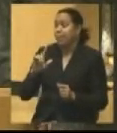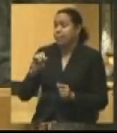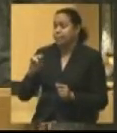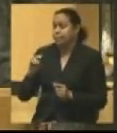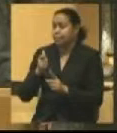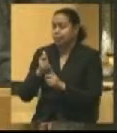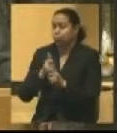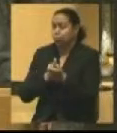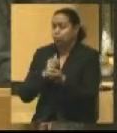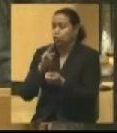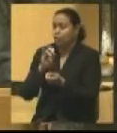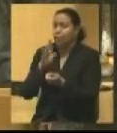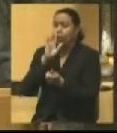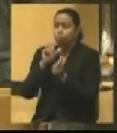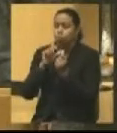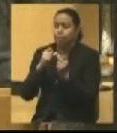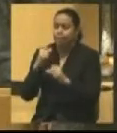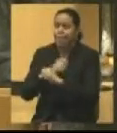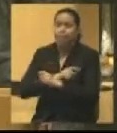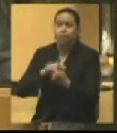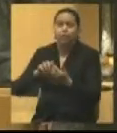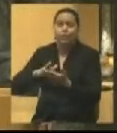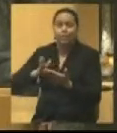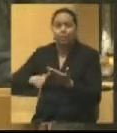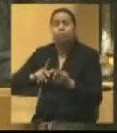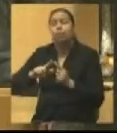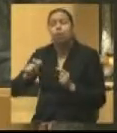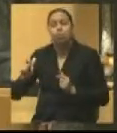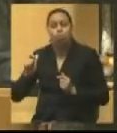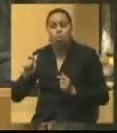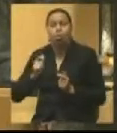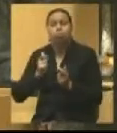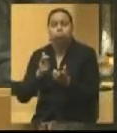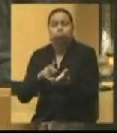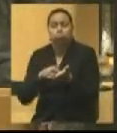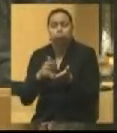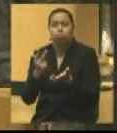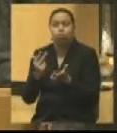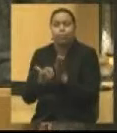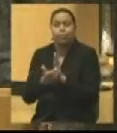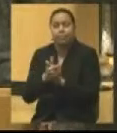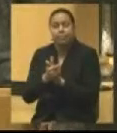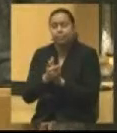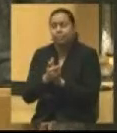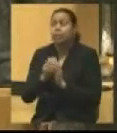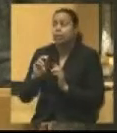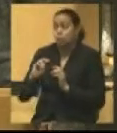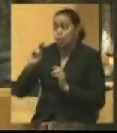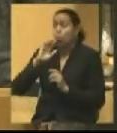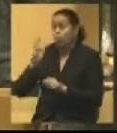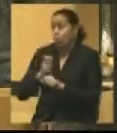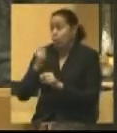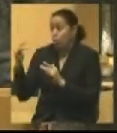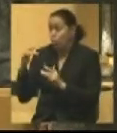and he was going to fight the war to the end, but he was not going to push for a 13th Amendment. So the North would have won the